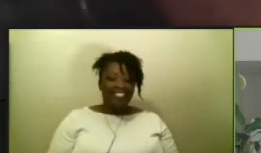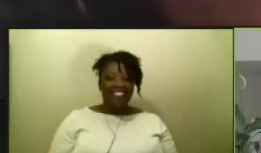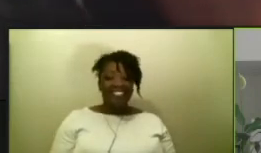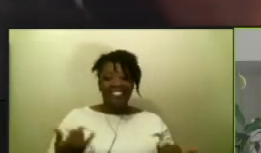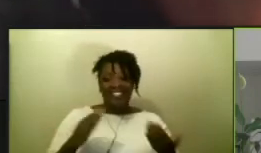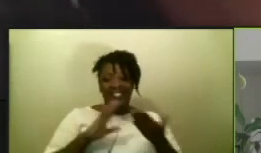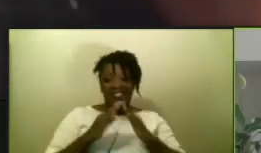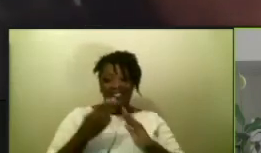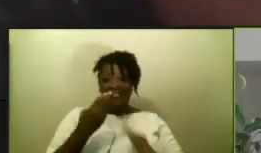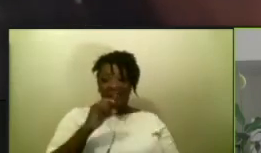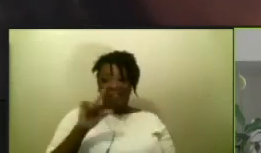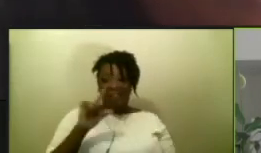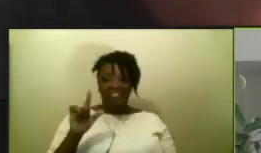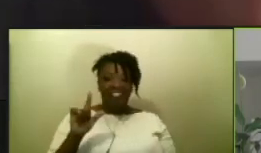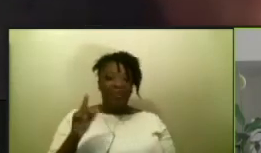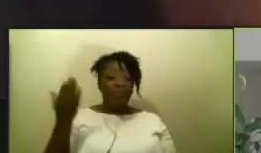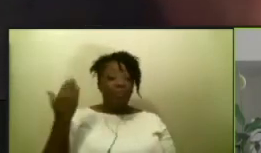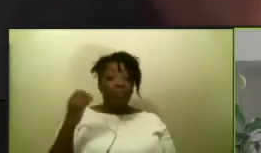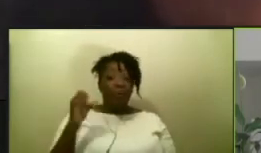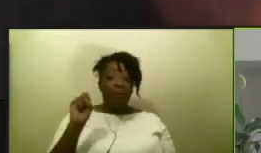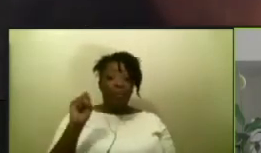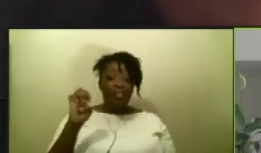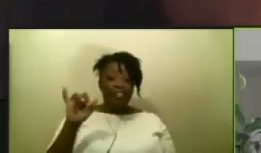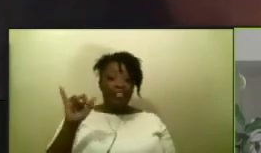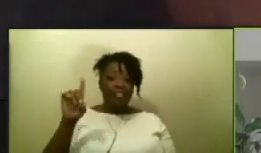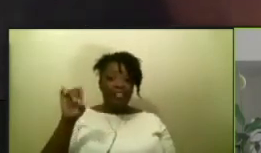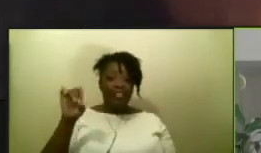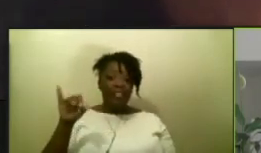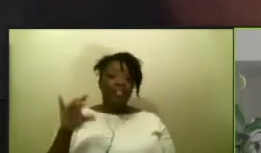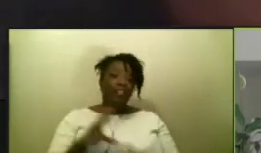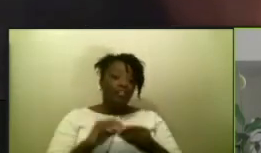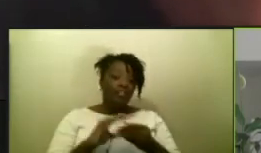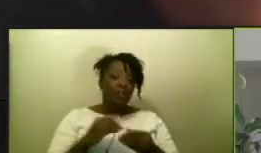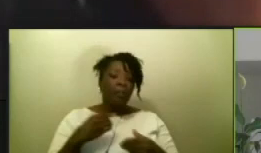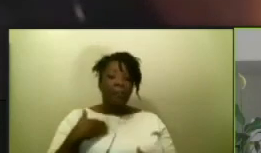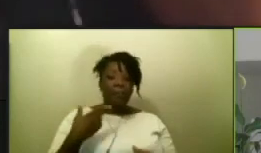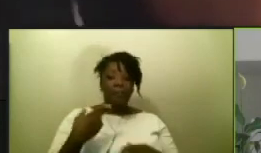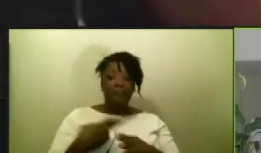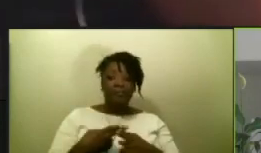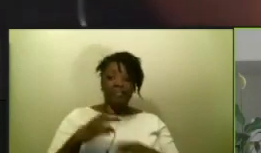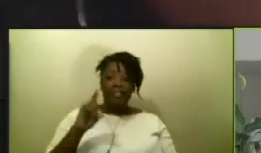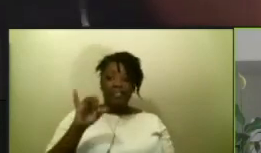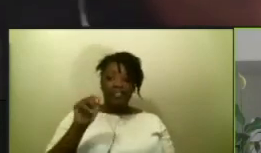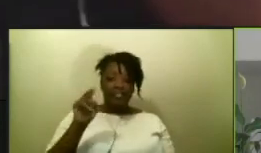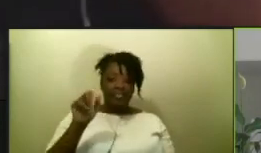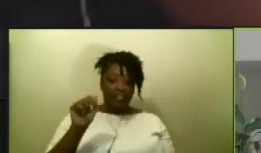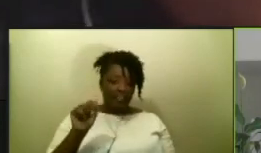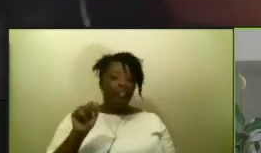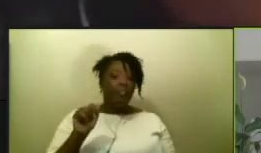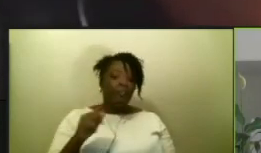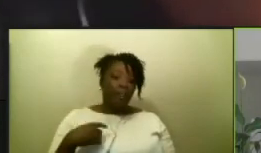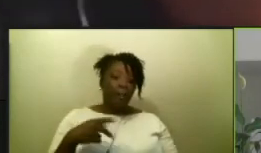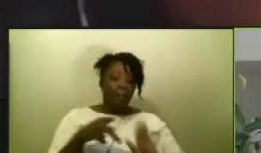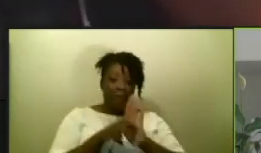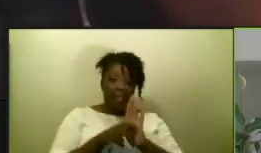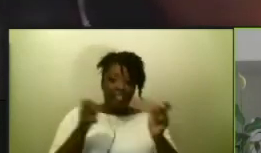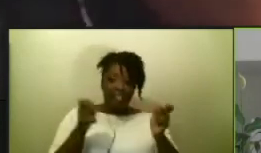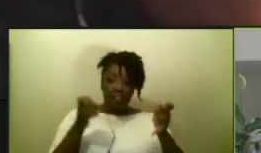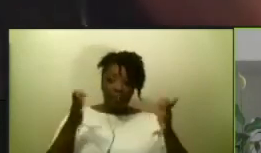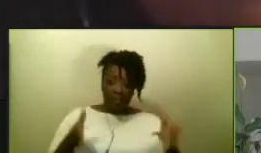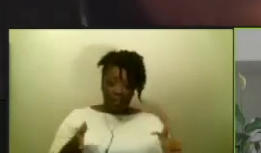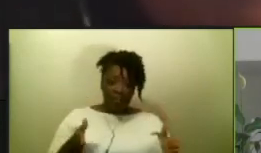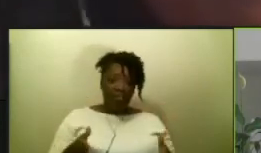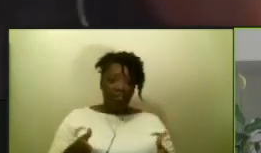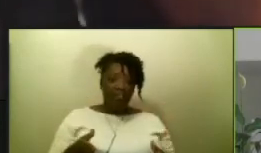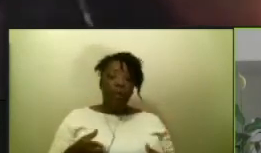today. As Sadie mentioned, my name is Diana Konate. I am Policy Director at African Communities Together, and I'm